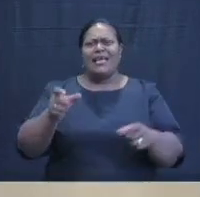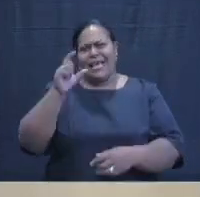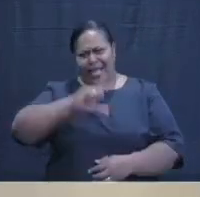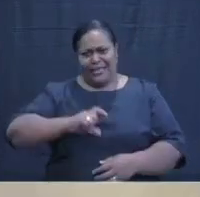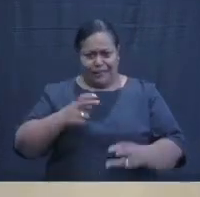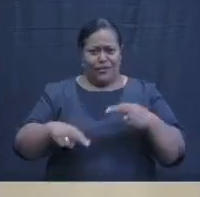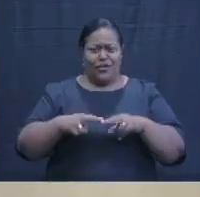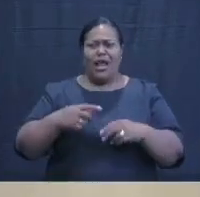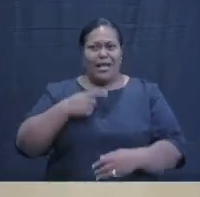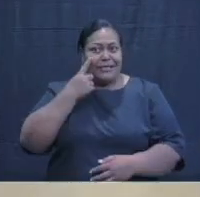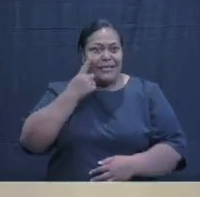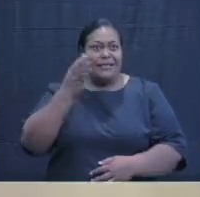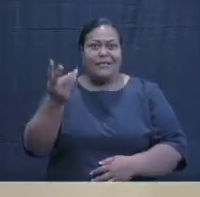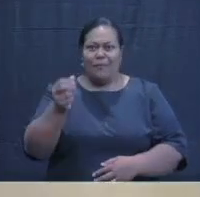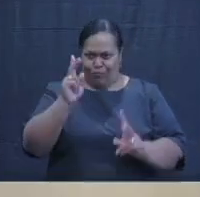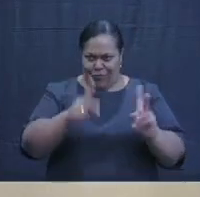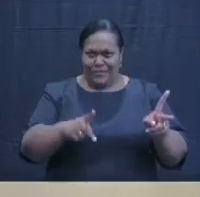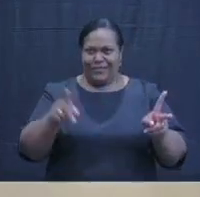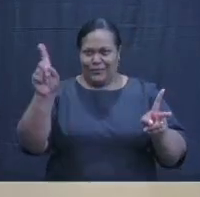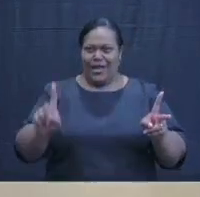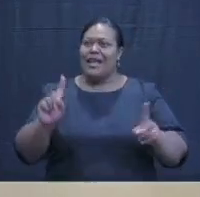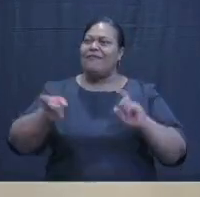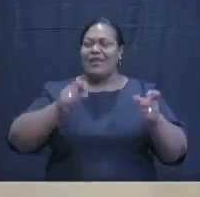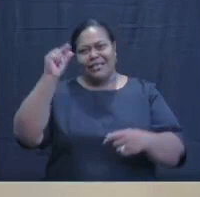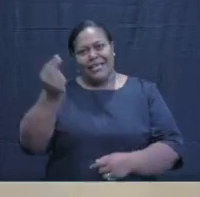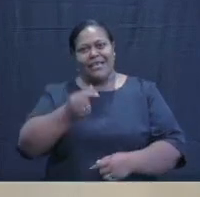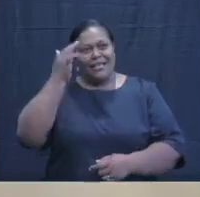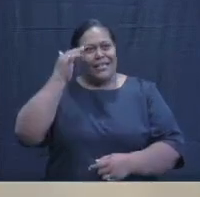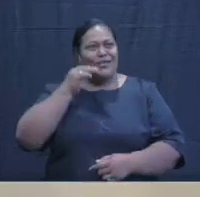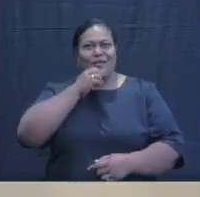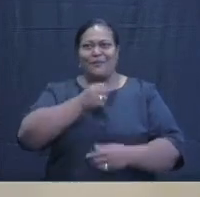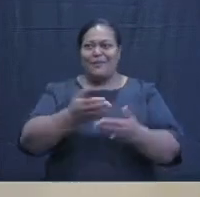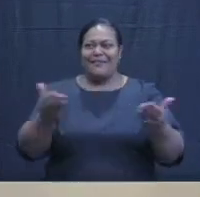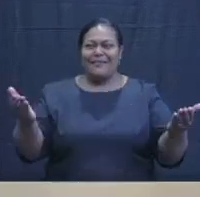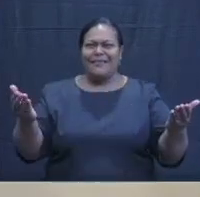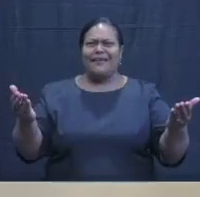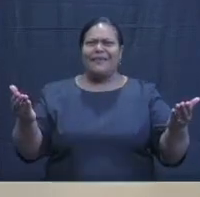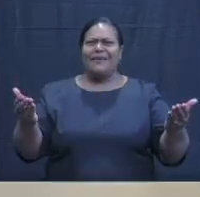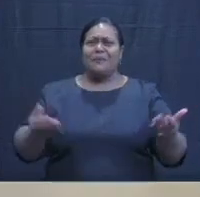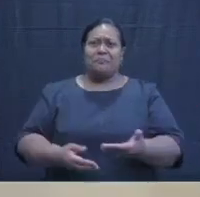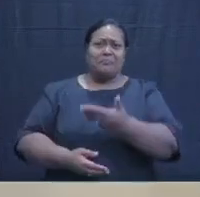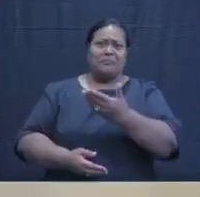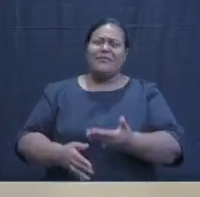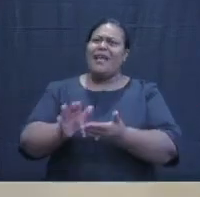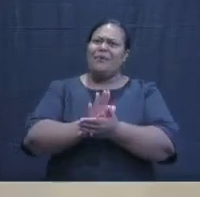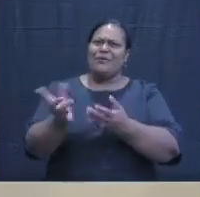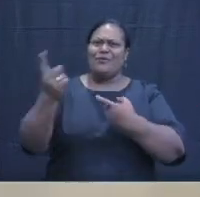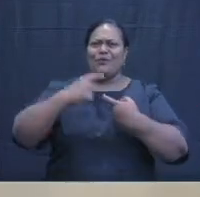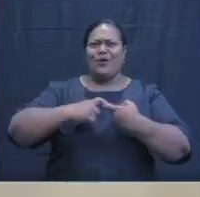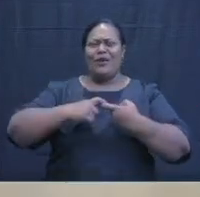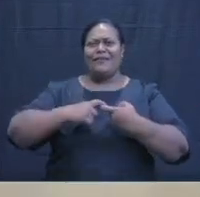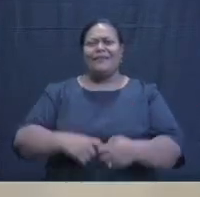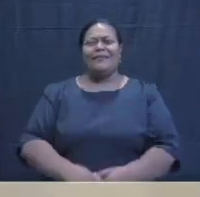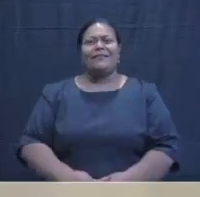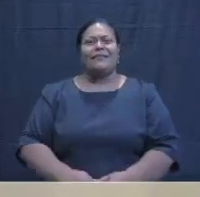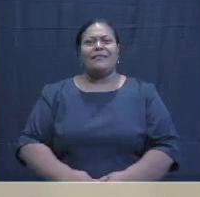of them present here today. Invited guests, ladies and gentlemen. I'm delighted to join you on to